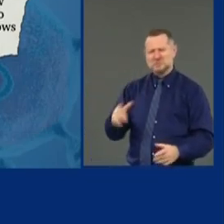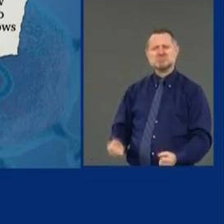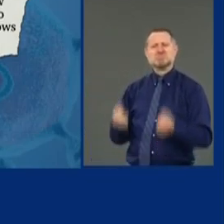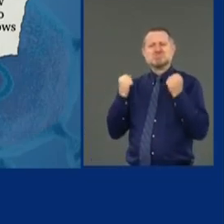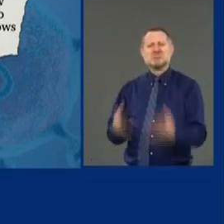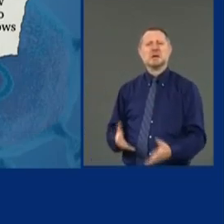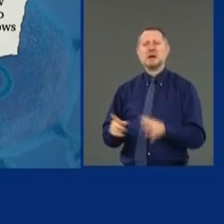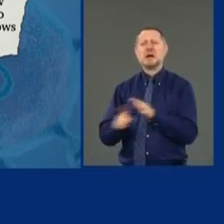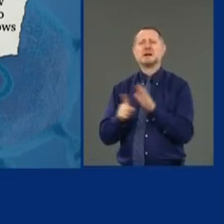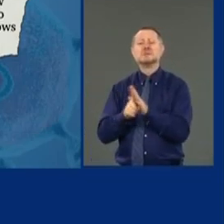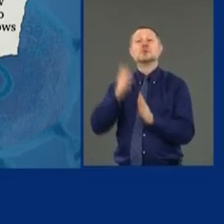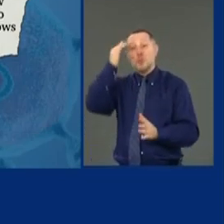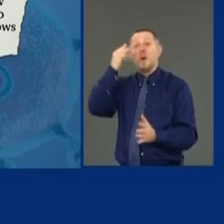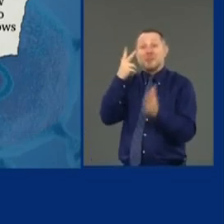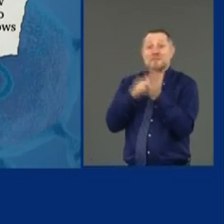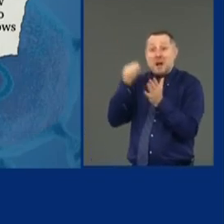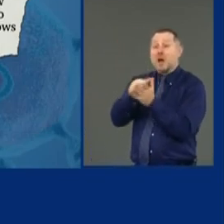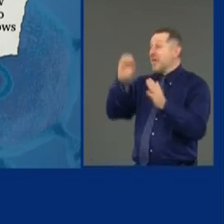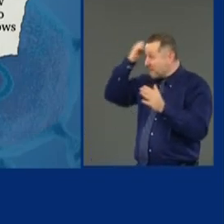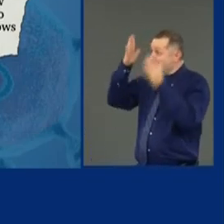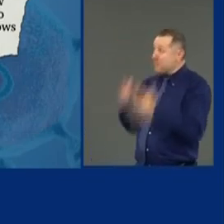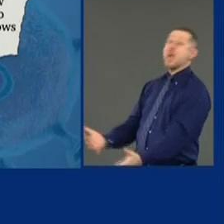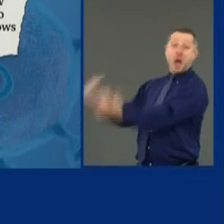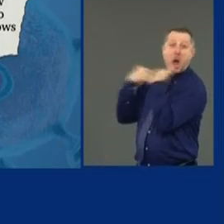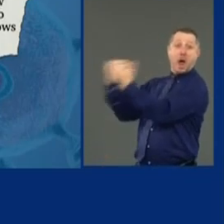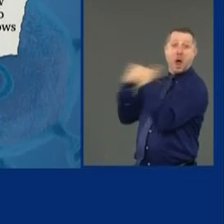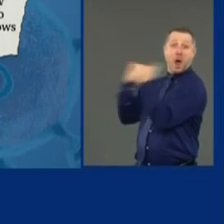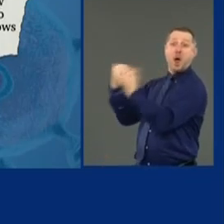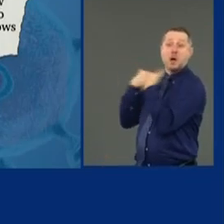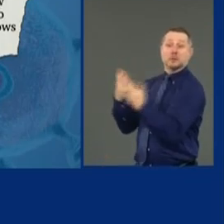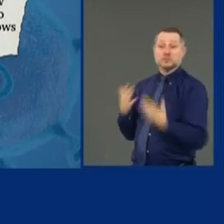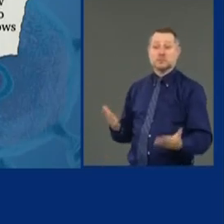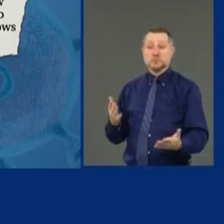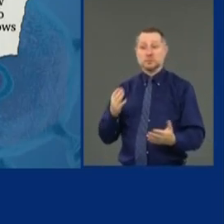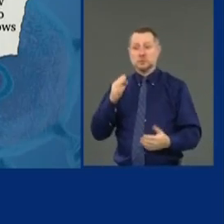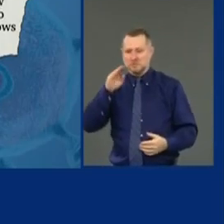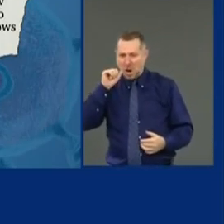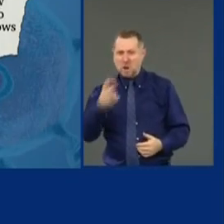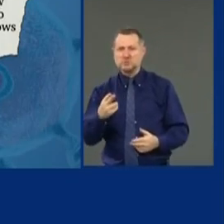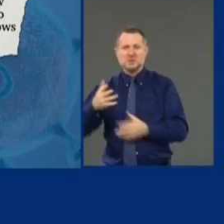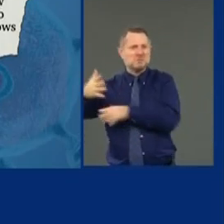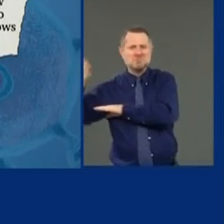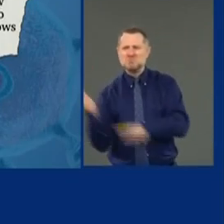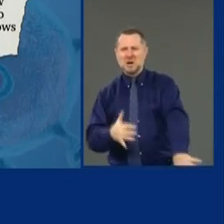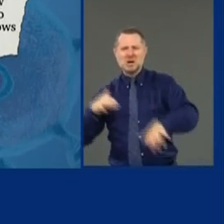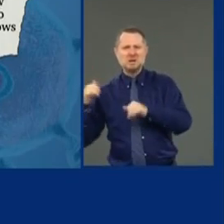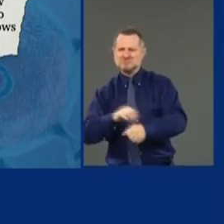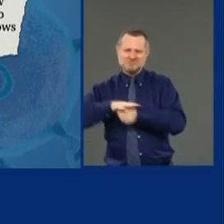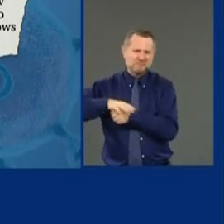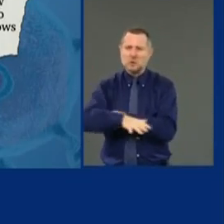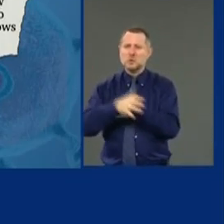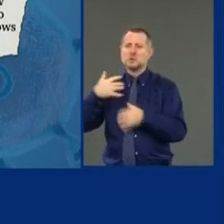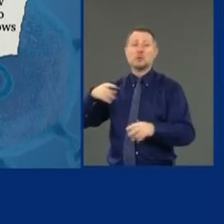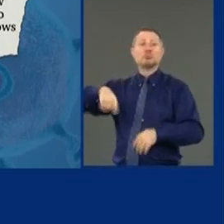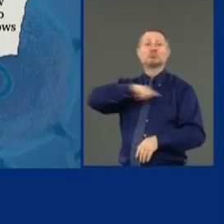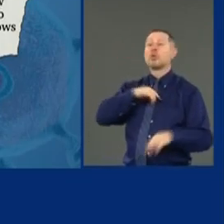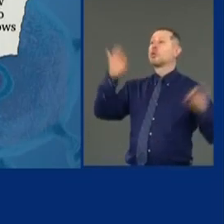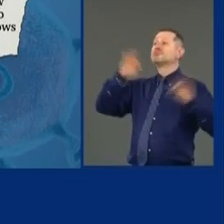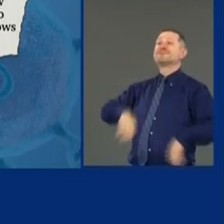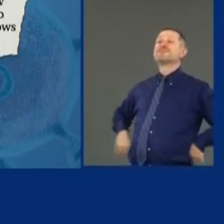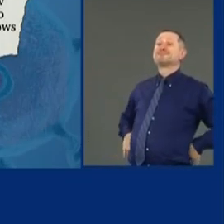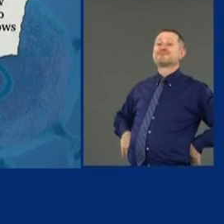3 million Europeans came January, February, March and brought the virus and nobody knew. And nobody told